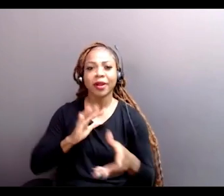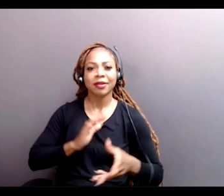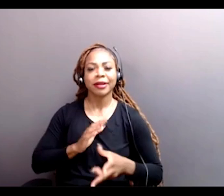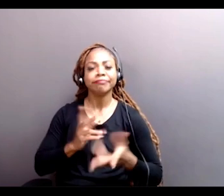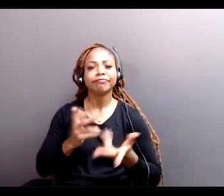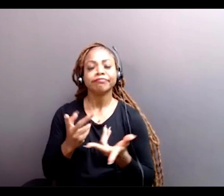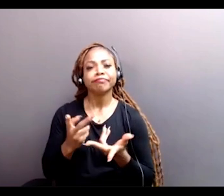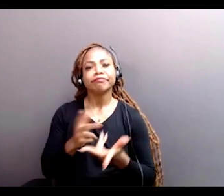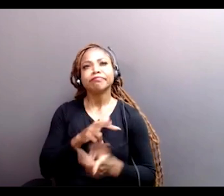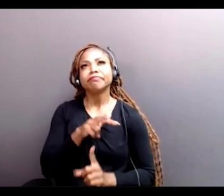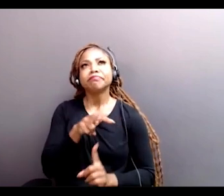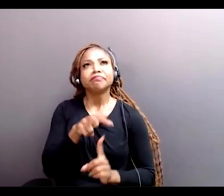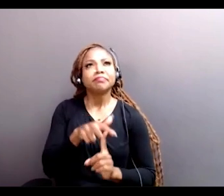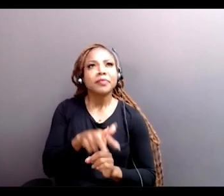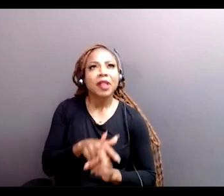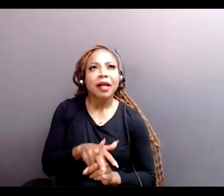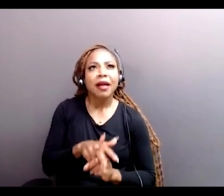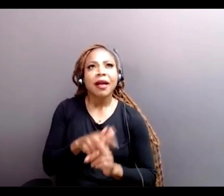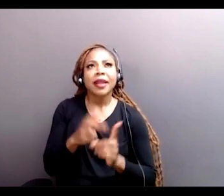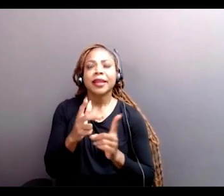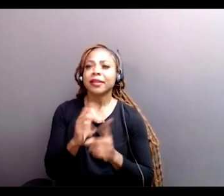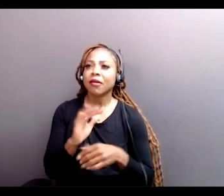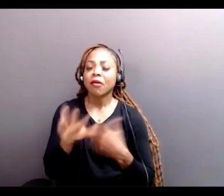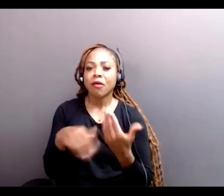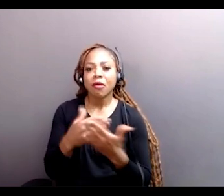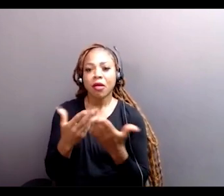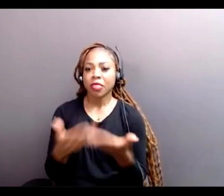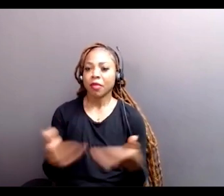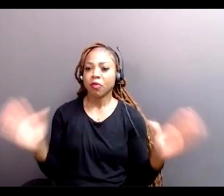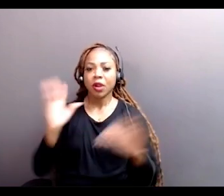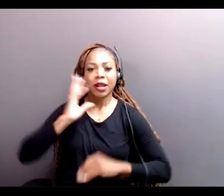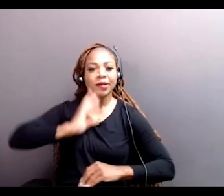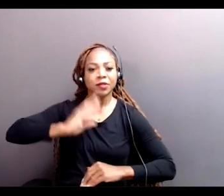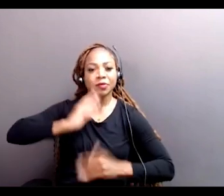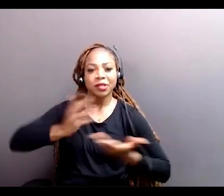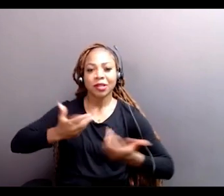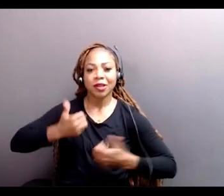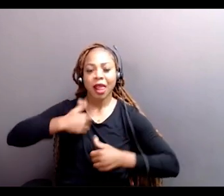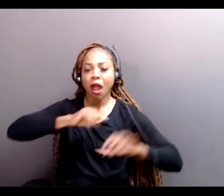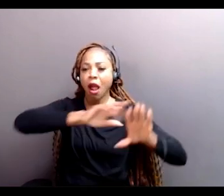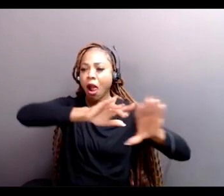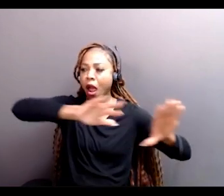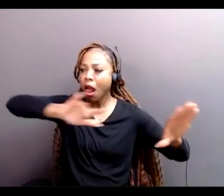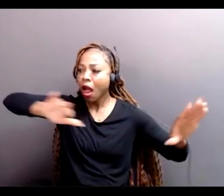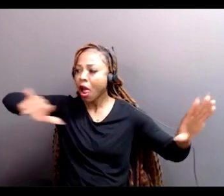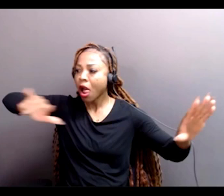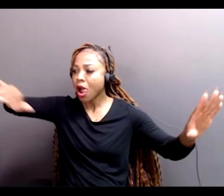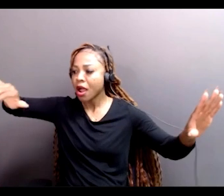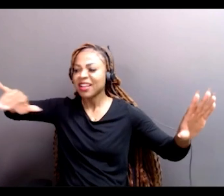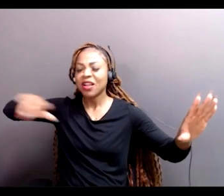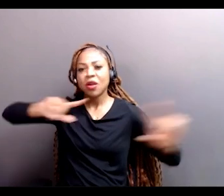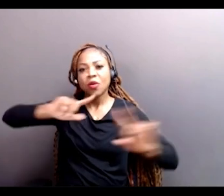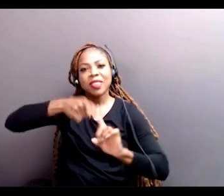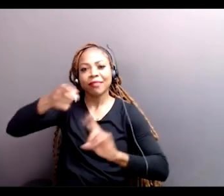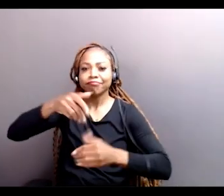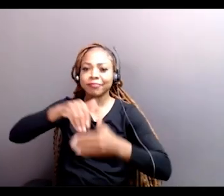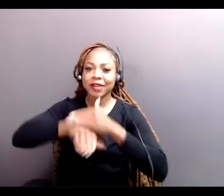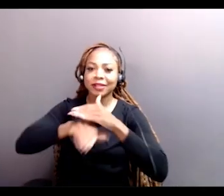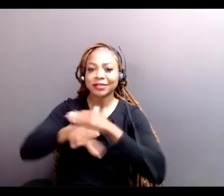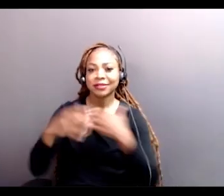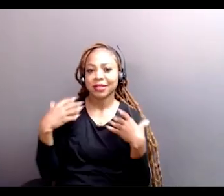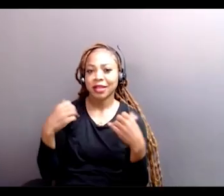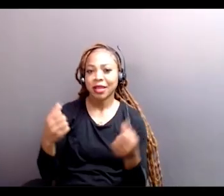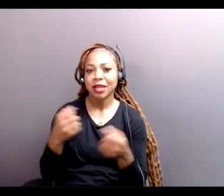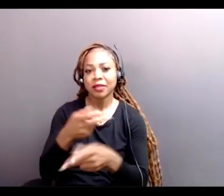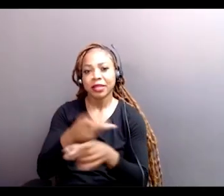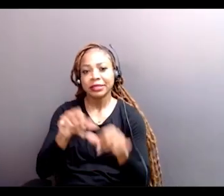reflecting the very, very broad experiences folks have across the country as they engage with the healthcare system. And so we